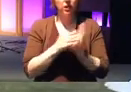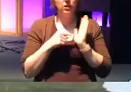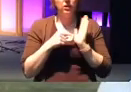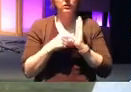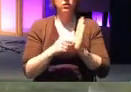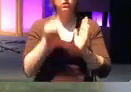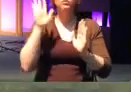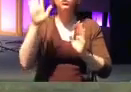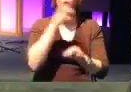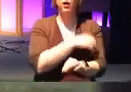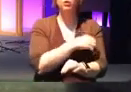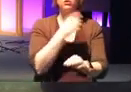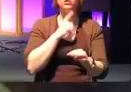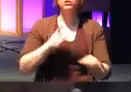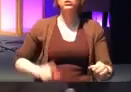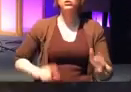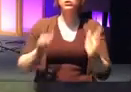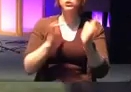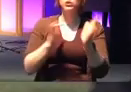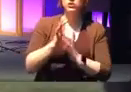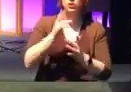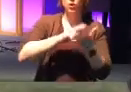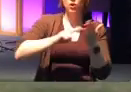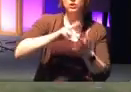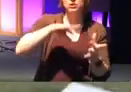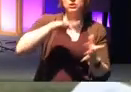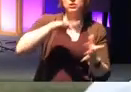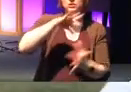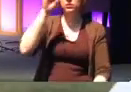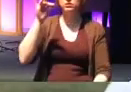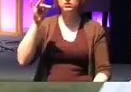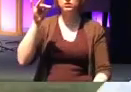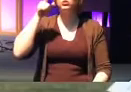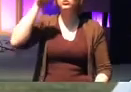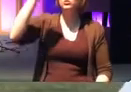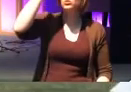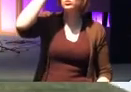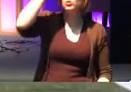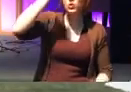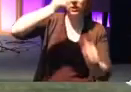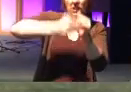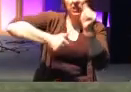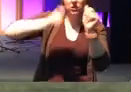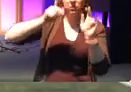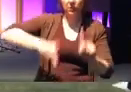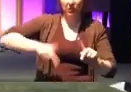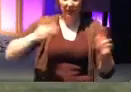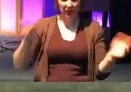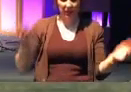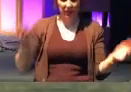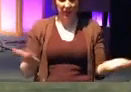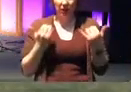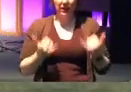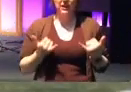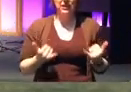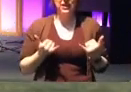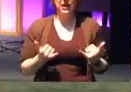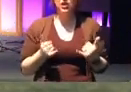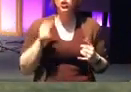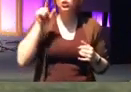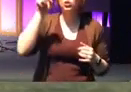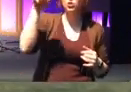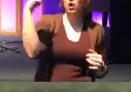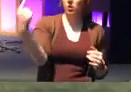of your power. And Holy Spirit, you know each person here today. You're the one who